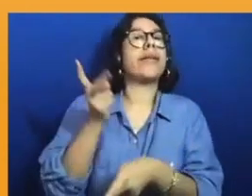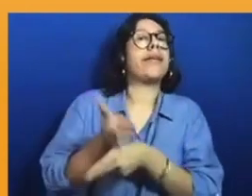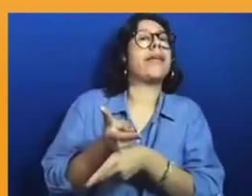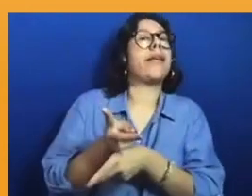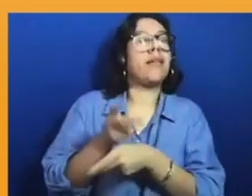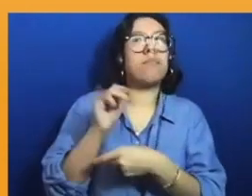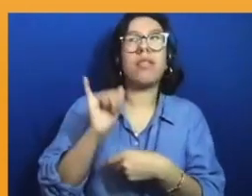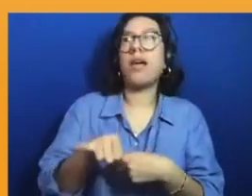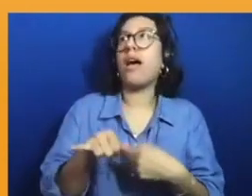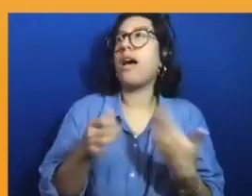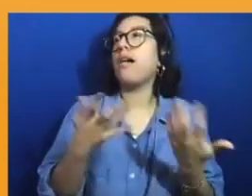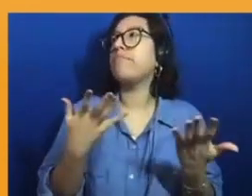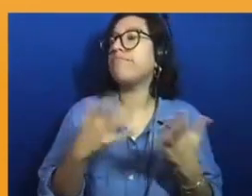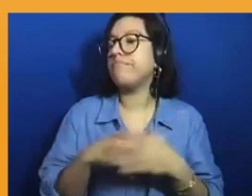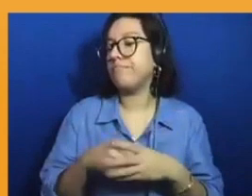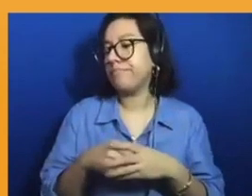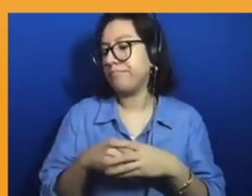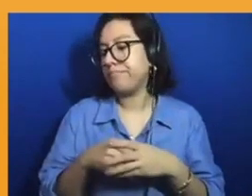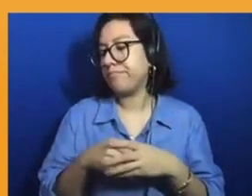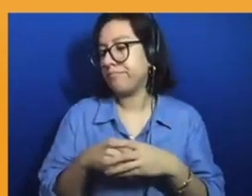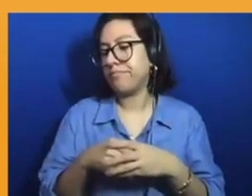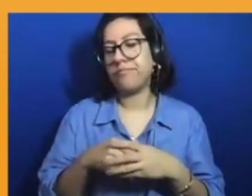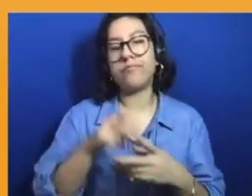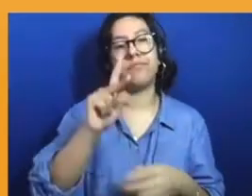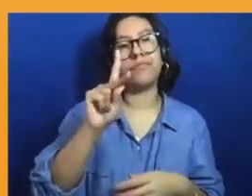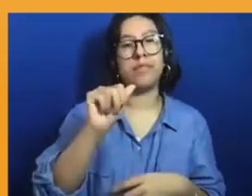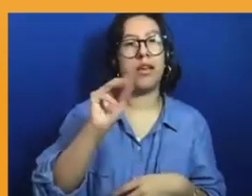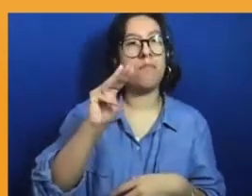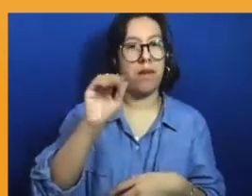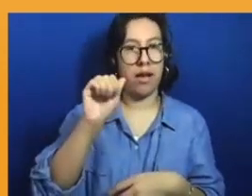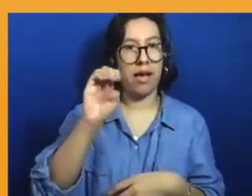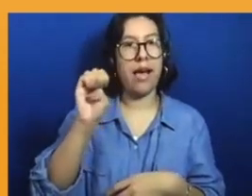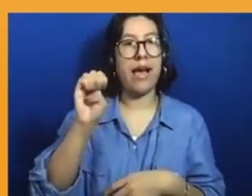that kamae posture.